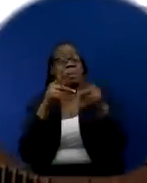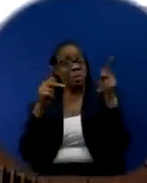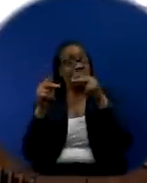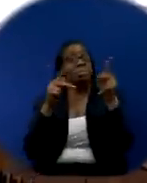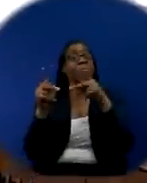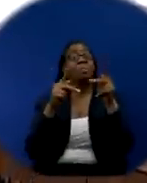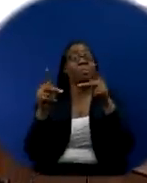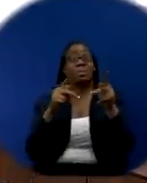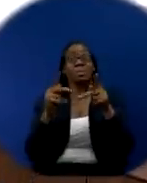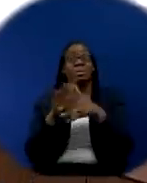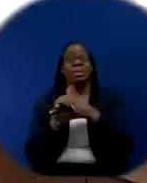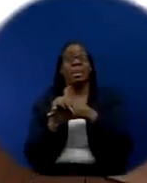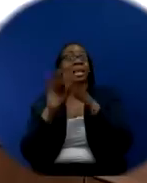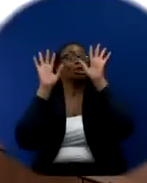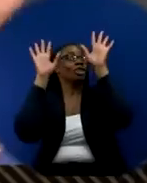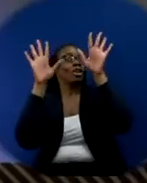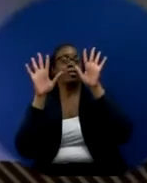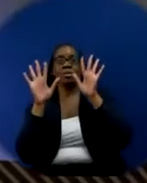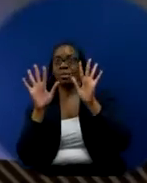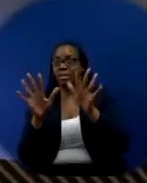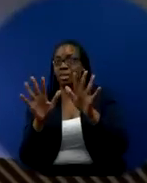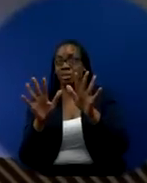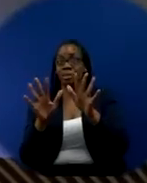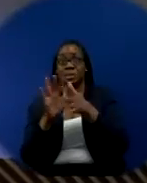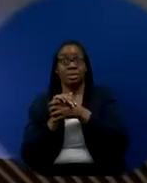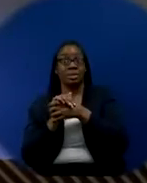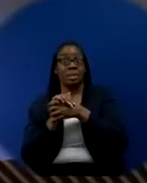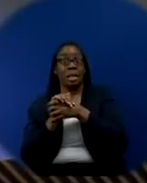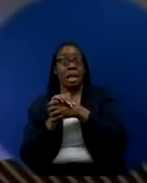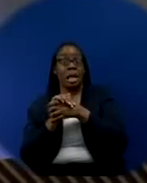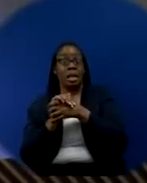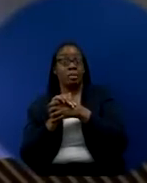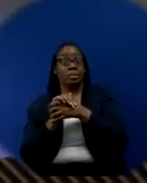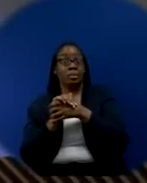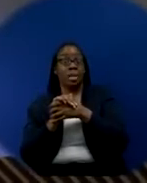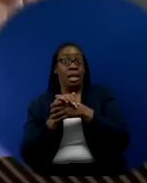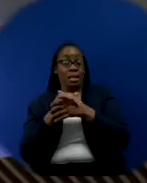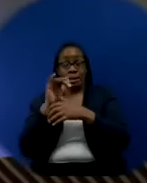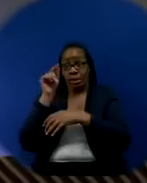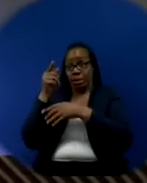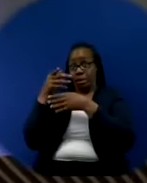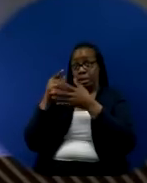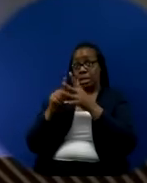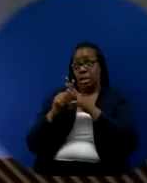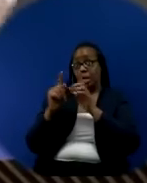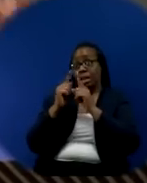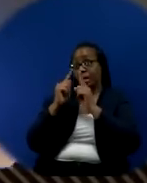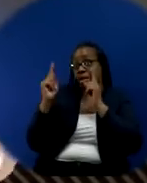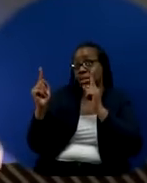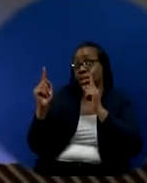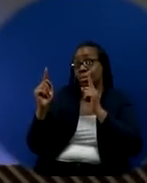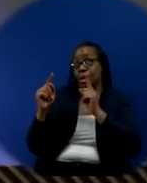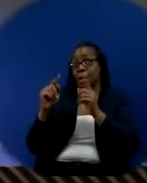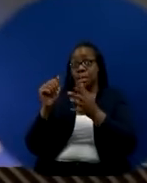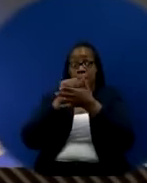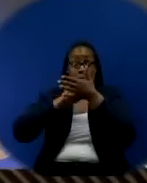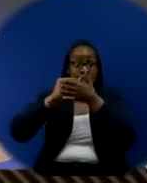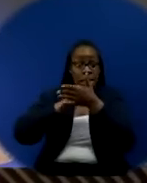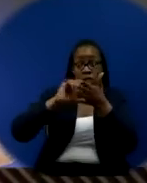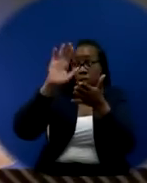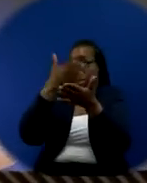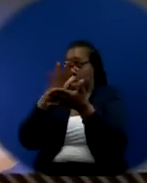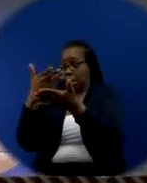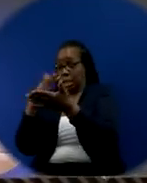going to be phenomenal. These invitations have gone out, and by the time the kitchen crew and the cleaning crew and all